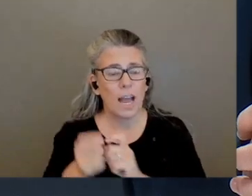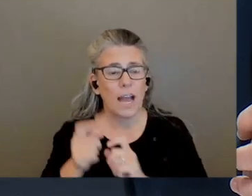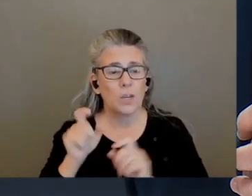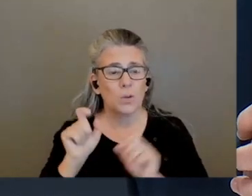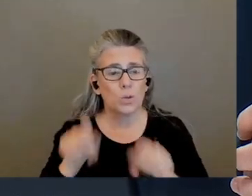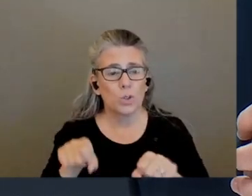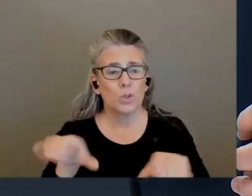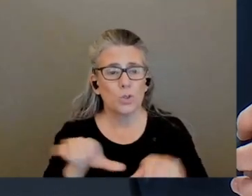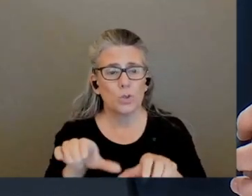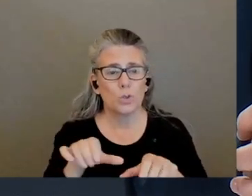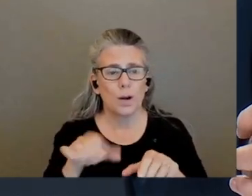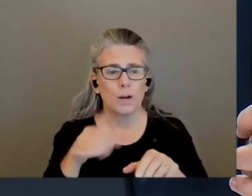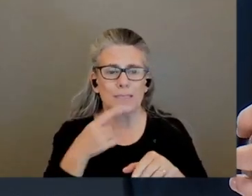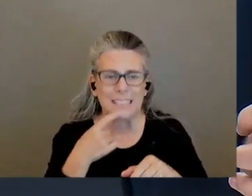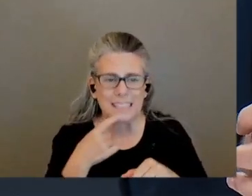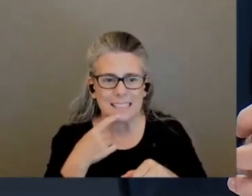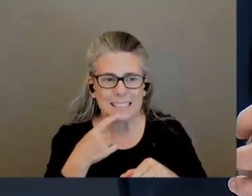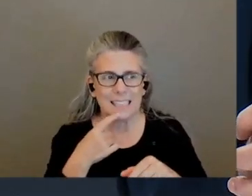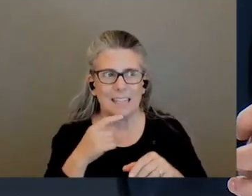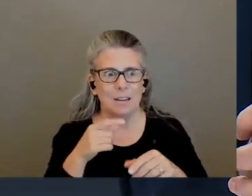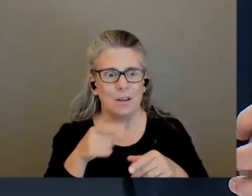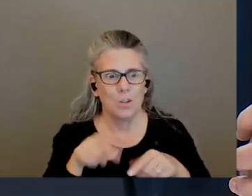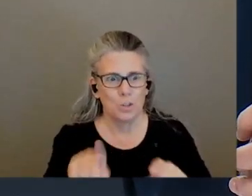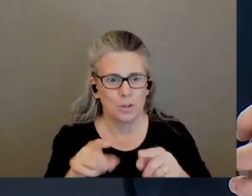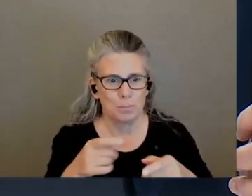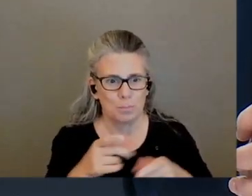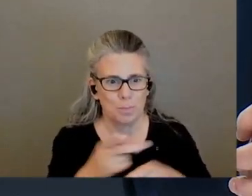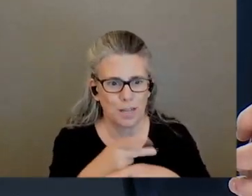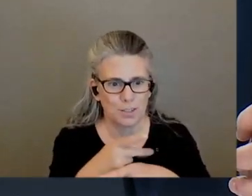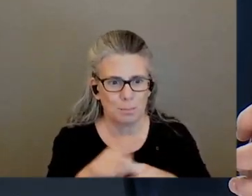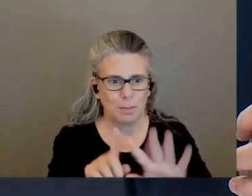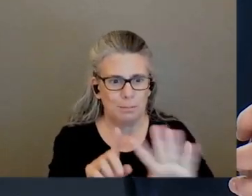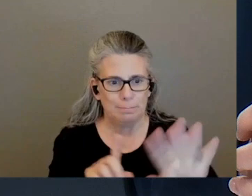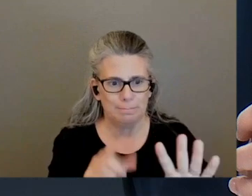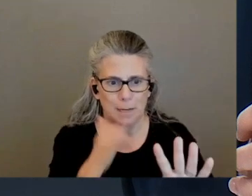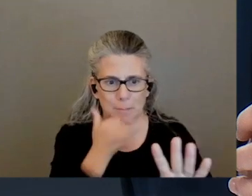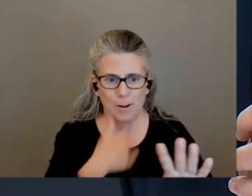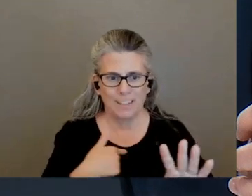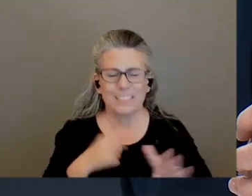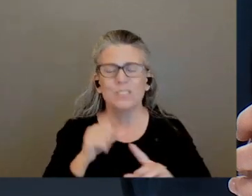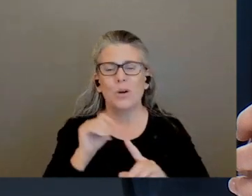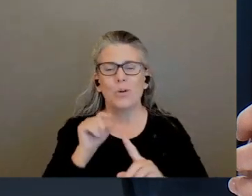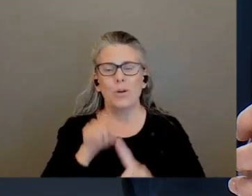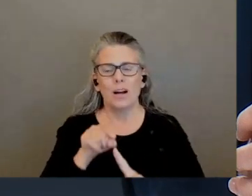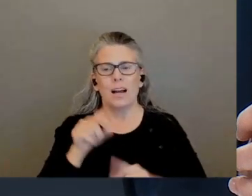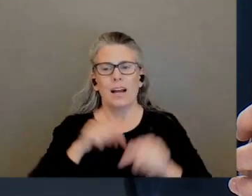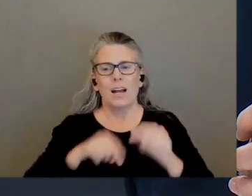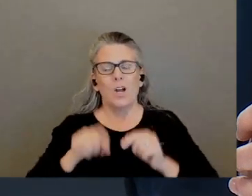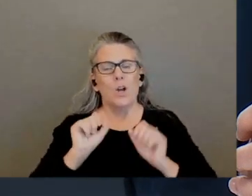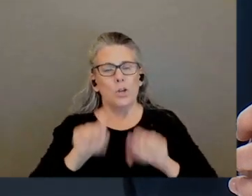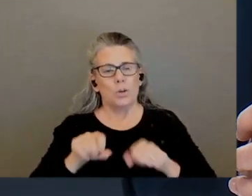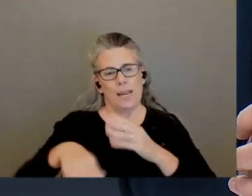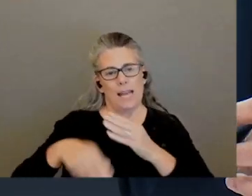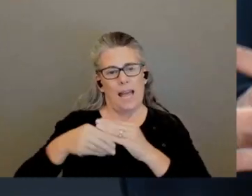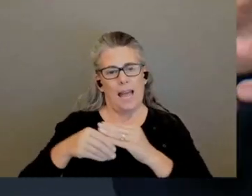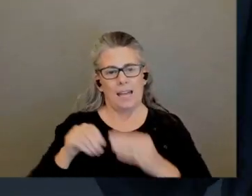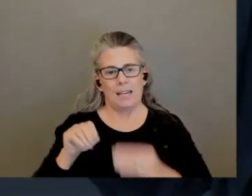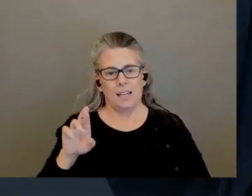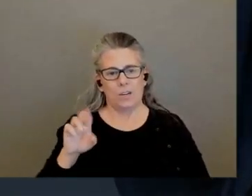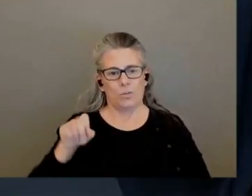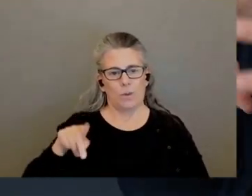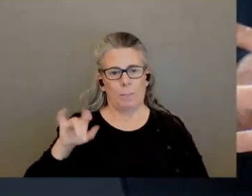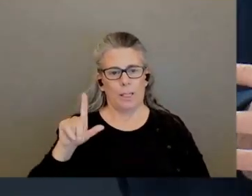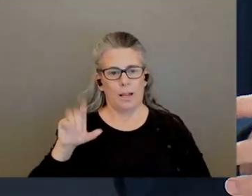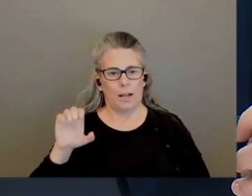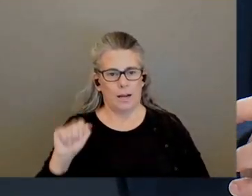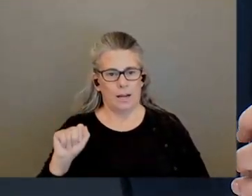do that. But in a test environment, you can add a read replica on Graviton transparently to